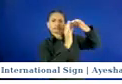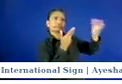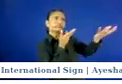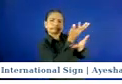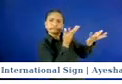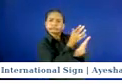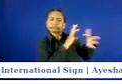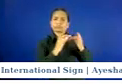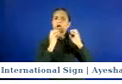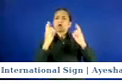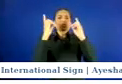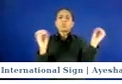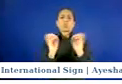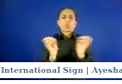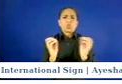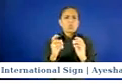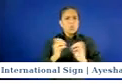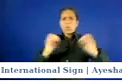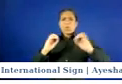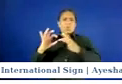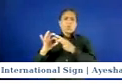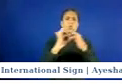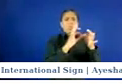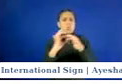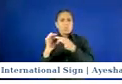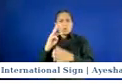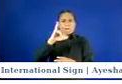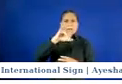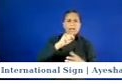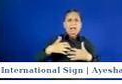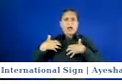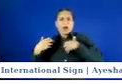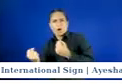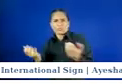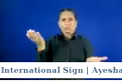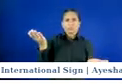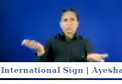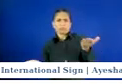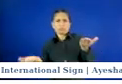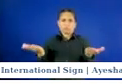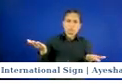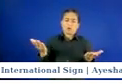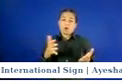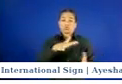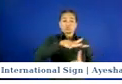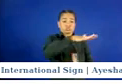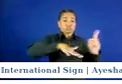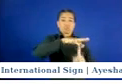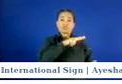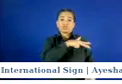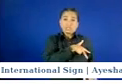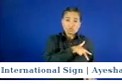the intervention, the picture that you have on your far left is what used to be a disability card. This